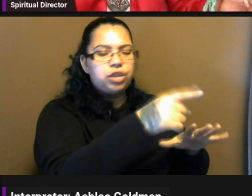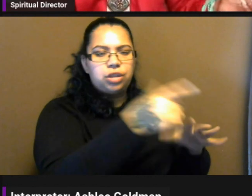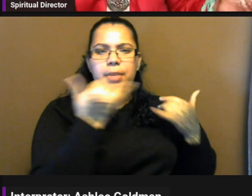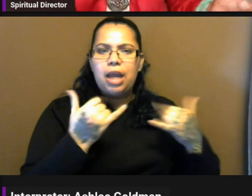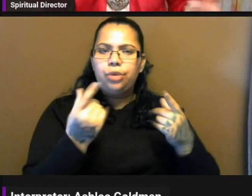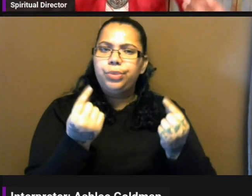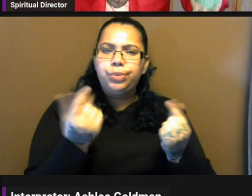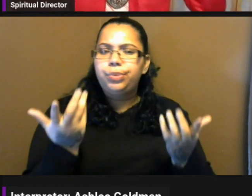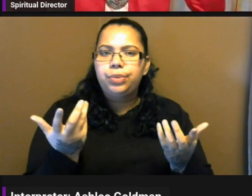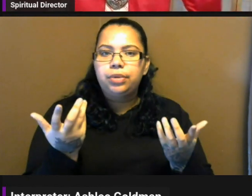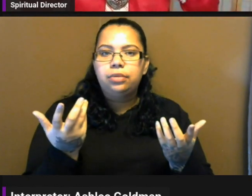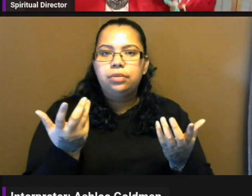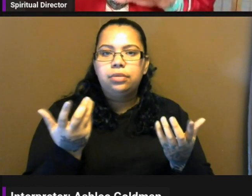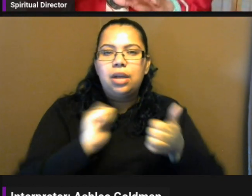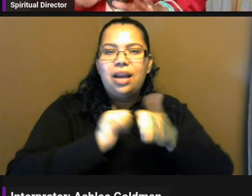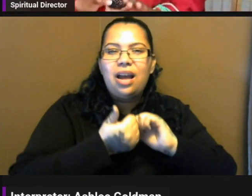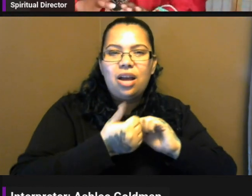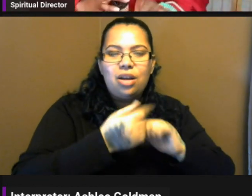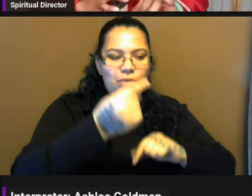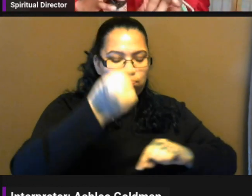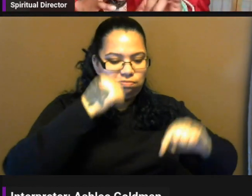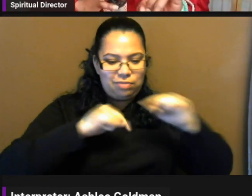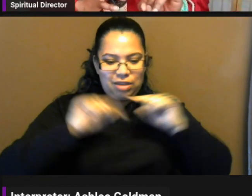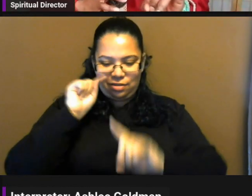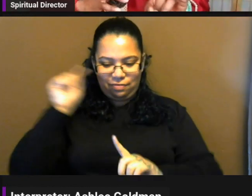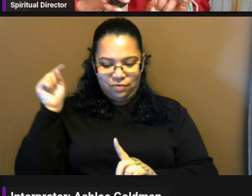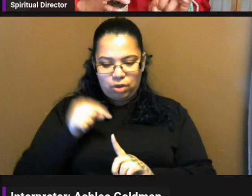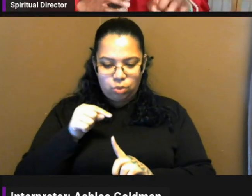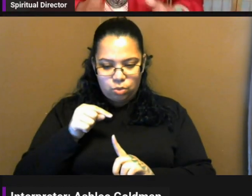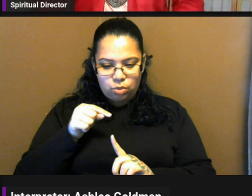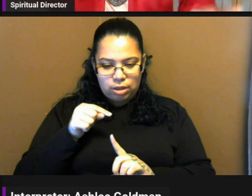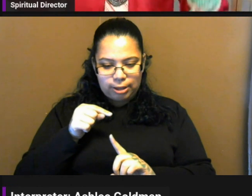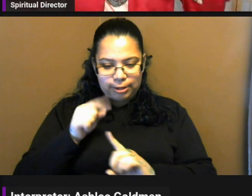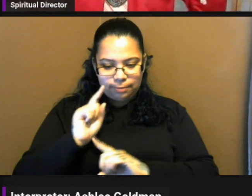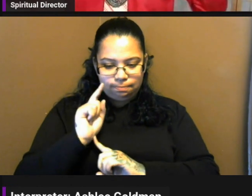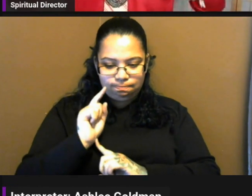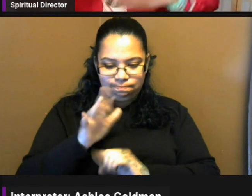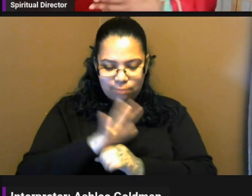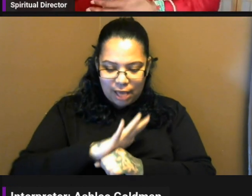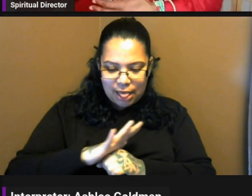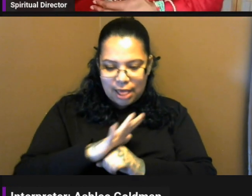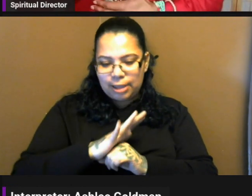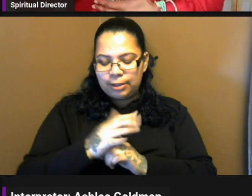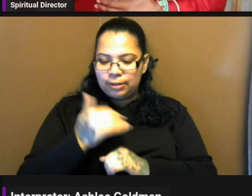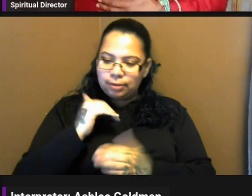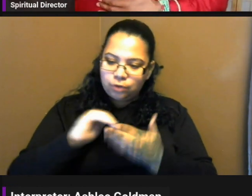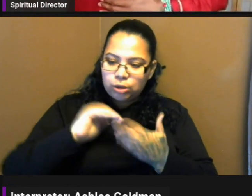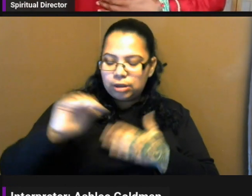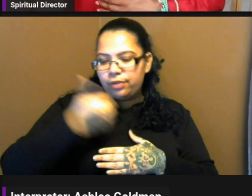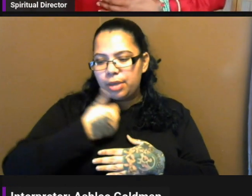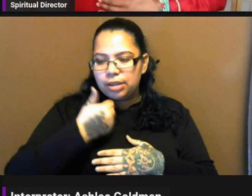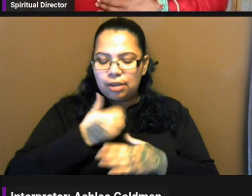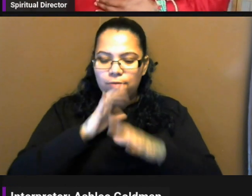Now what am I going to do? How do I come back to that place of serenity, gentleness? Come back to that place of forgiving